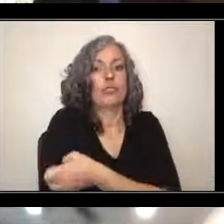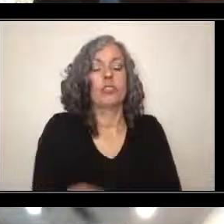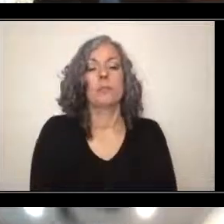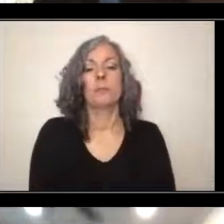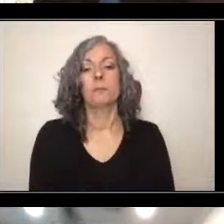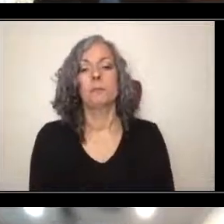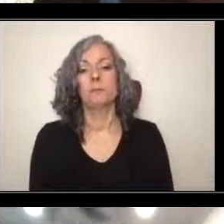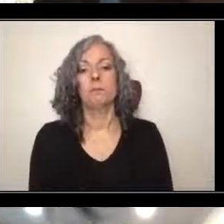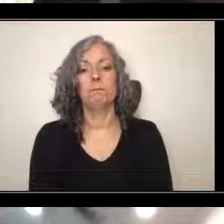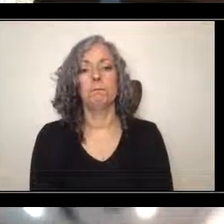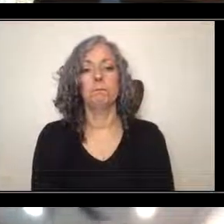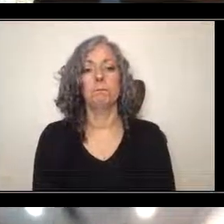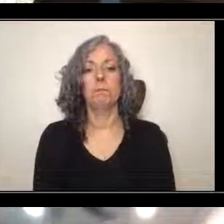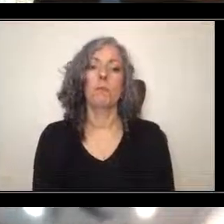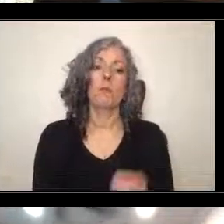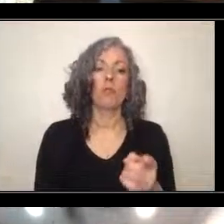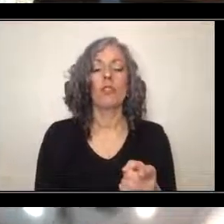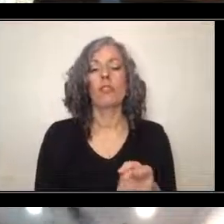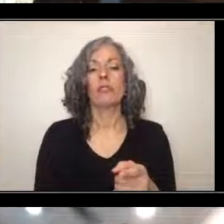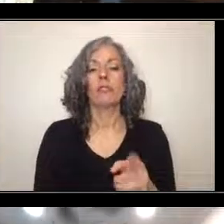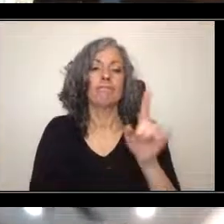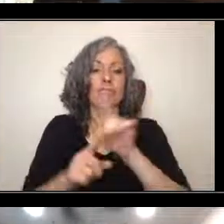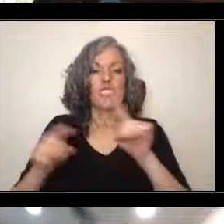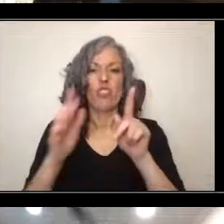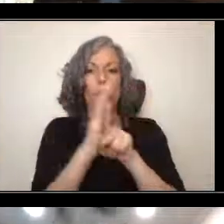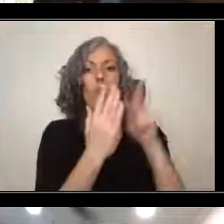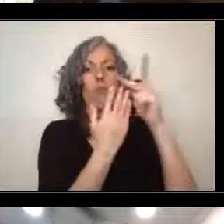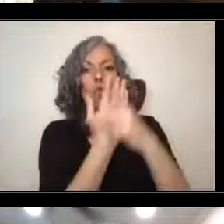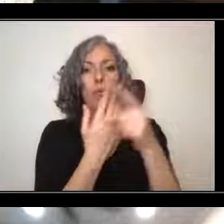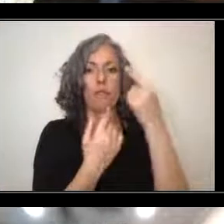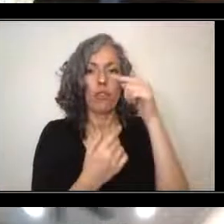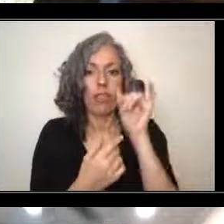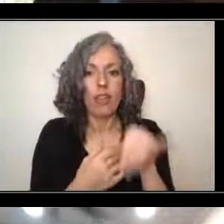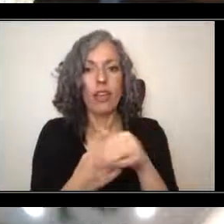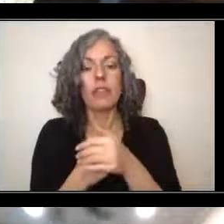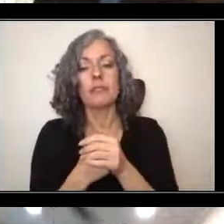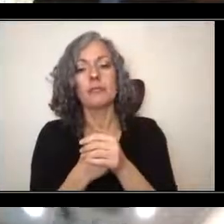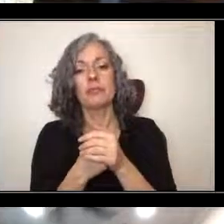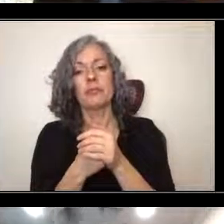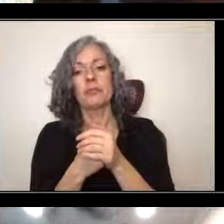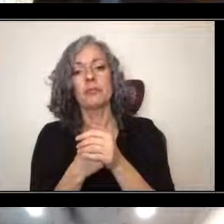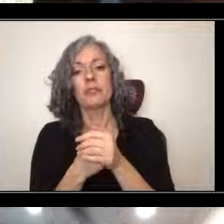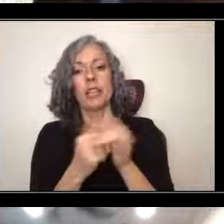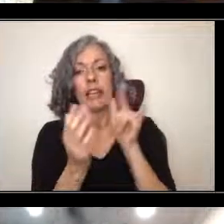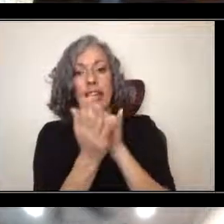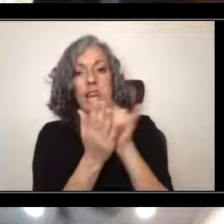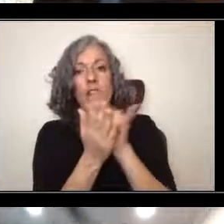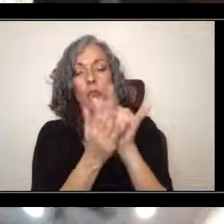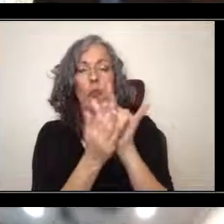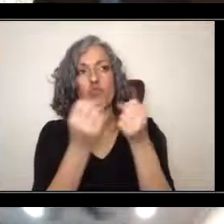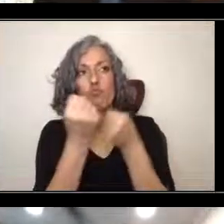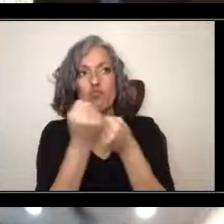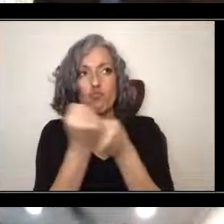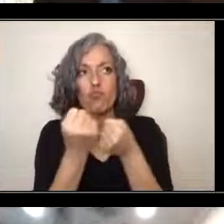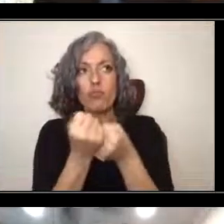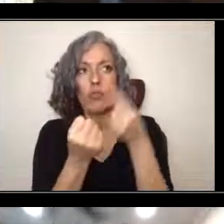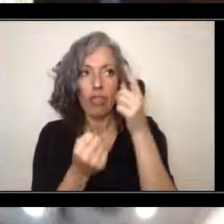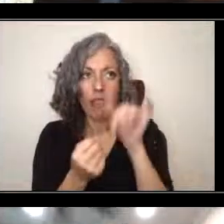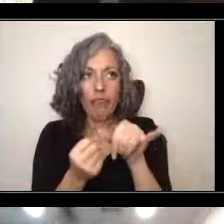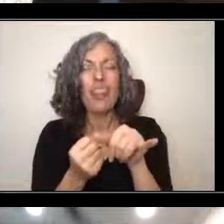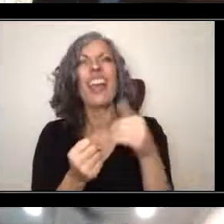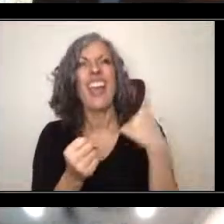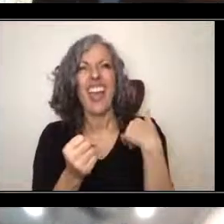Energy supply redundancy microgrids program, there's a program for that. Airport sustainability. So I think there's pieces out